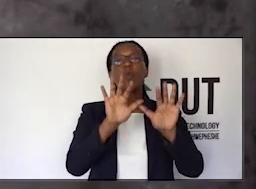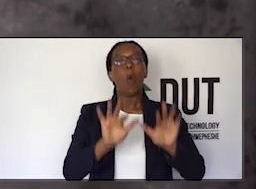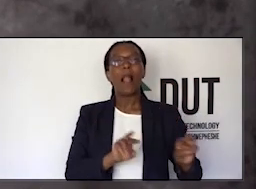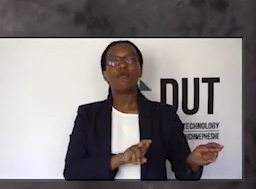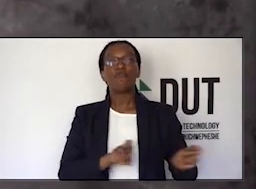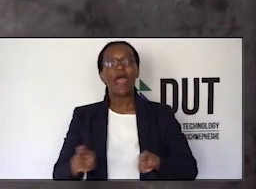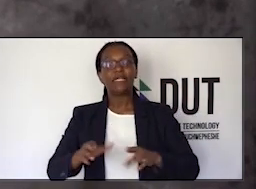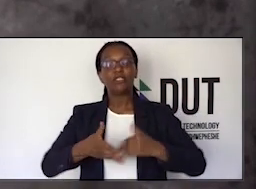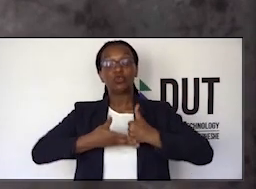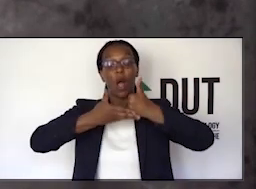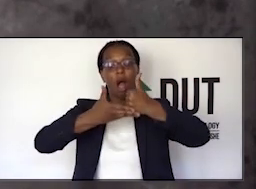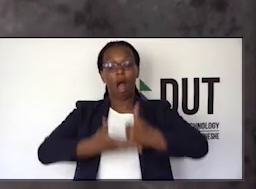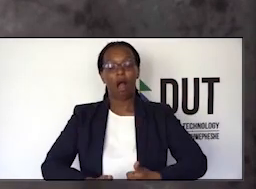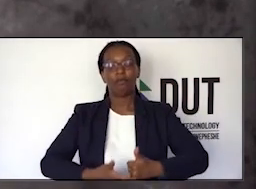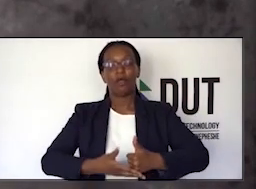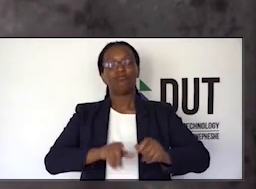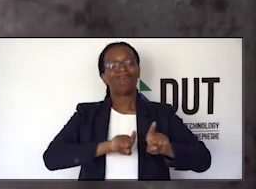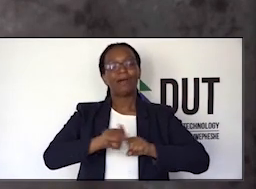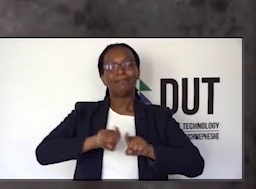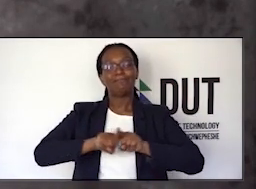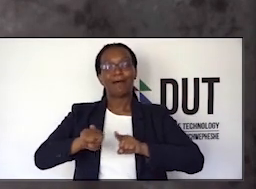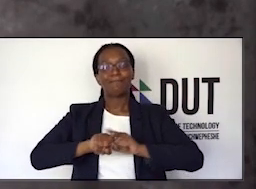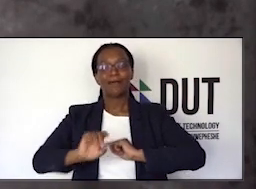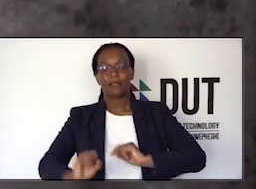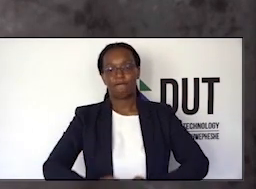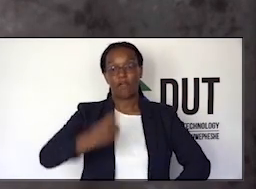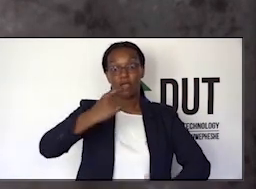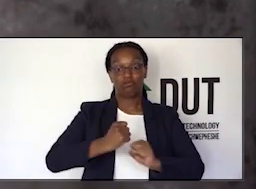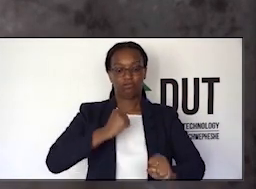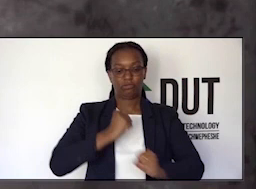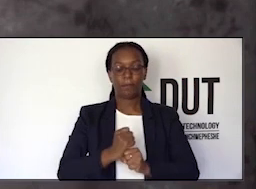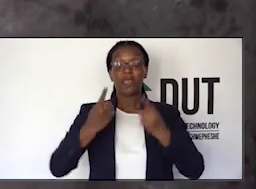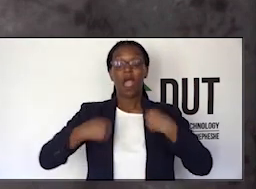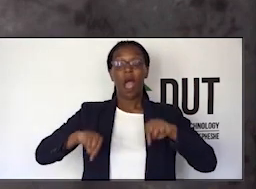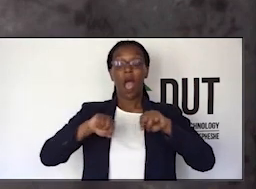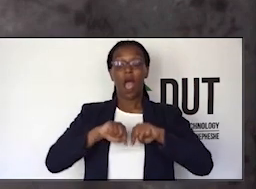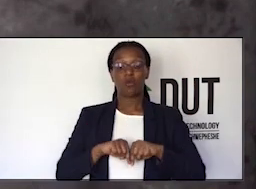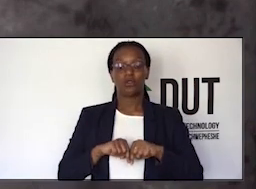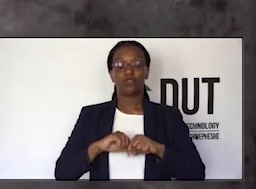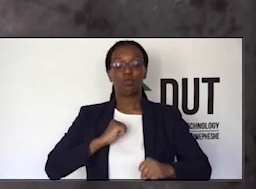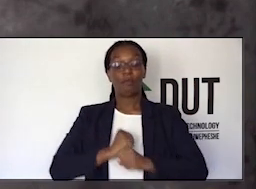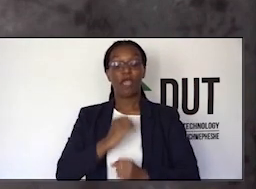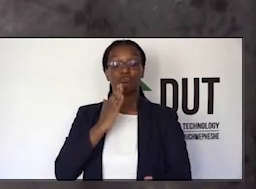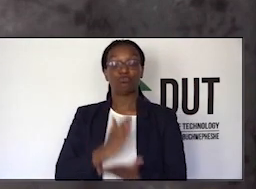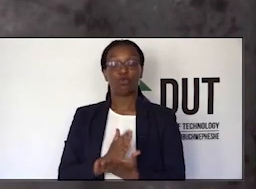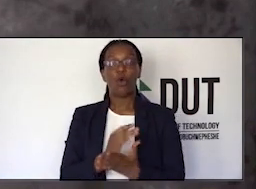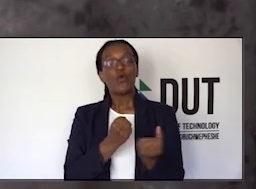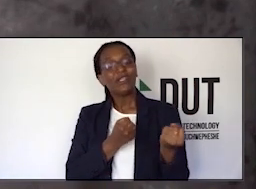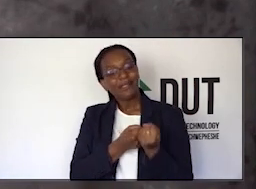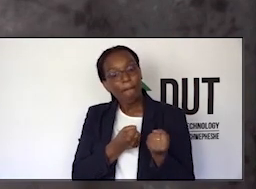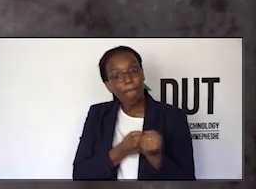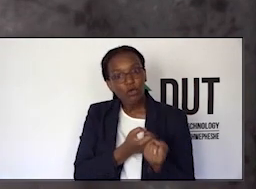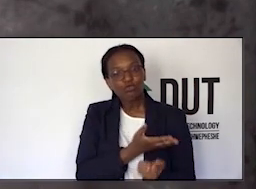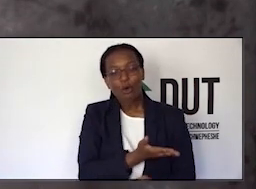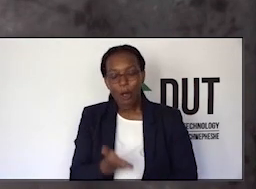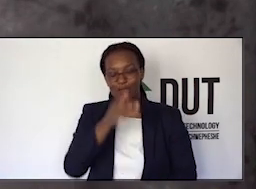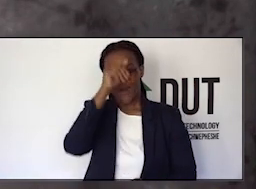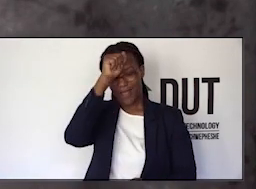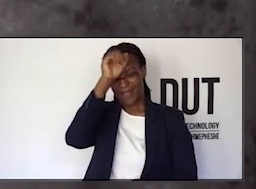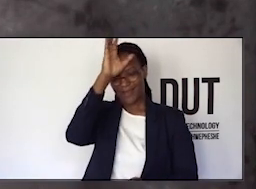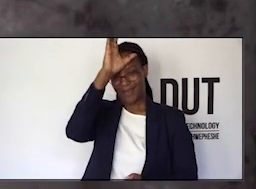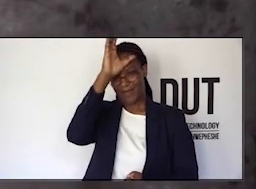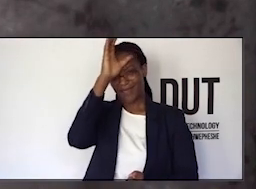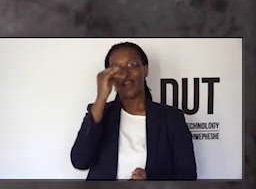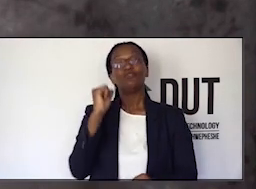help you succeed in your first year. Ours is to make sure that we support you academically and